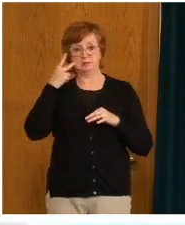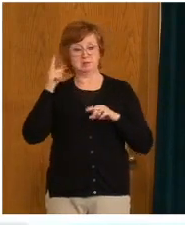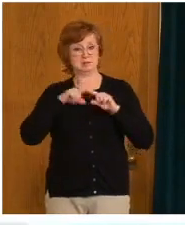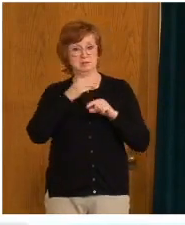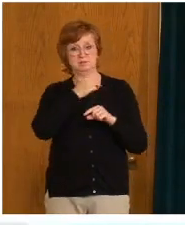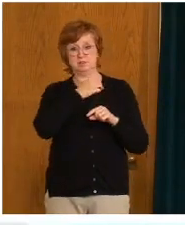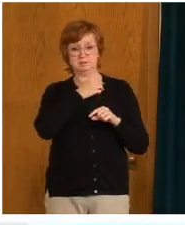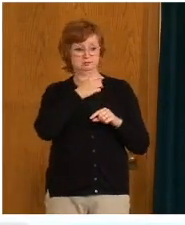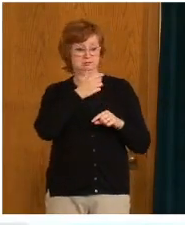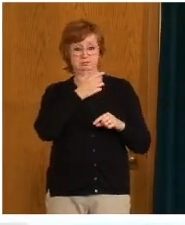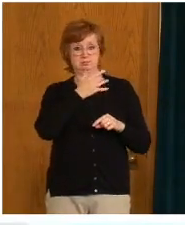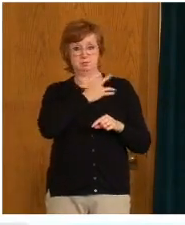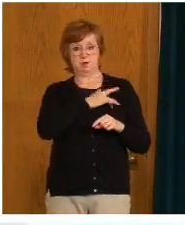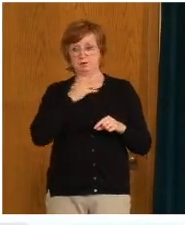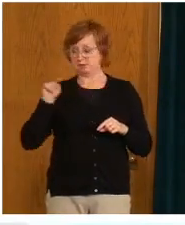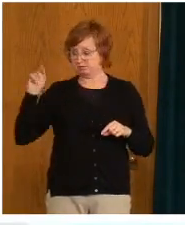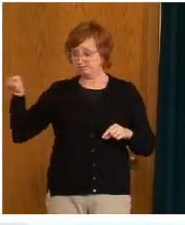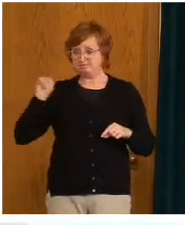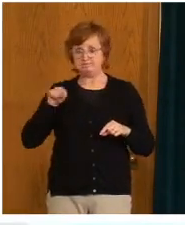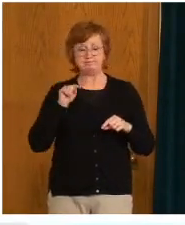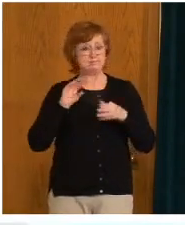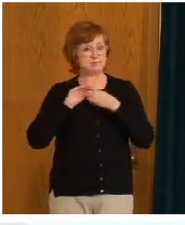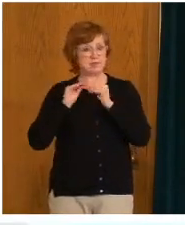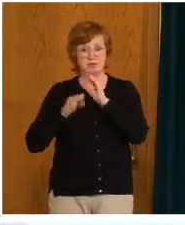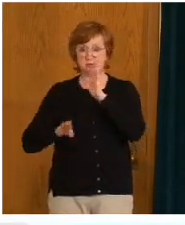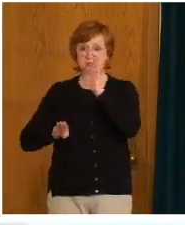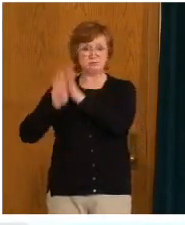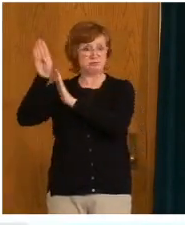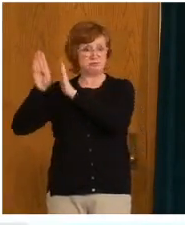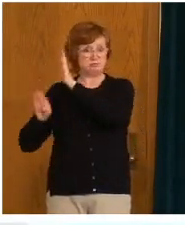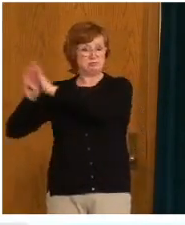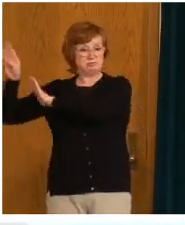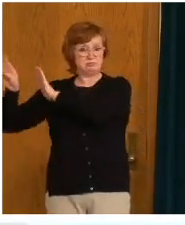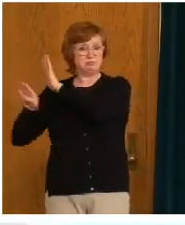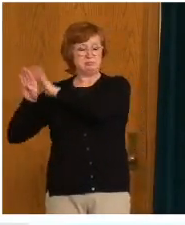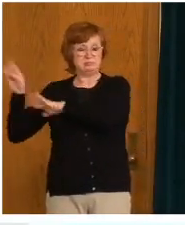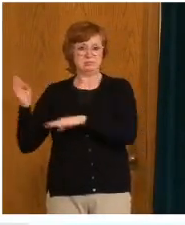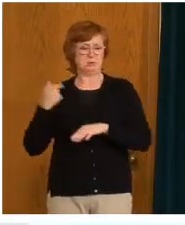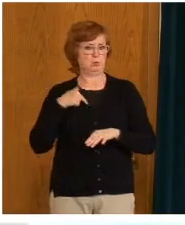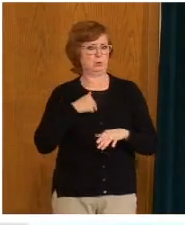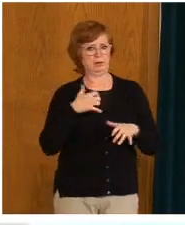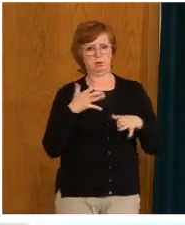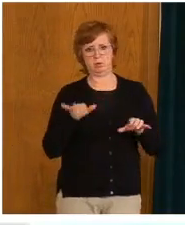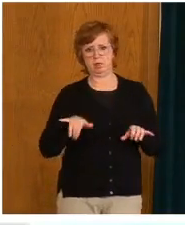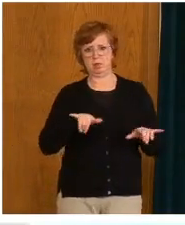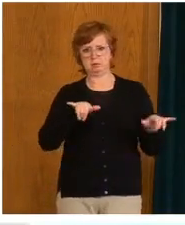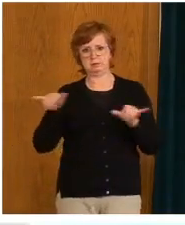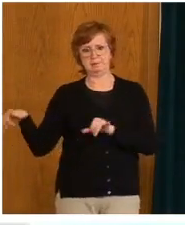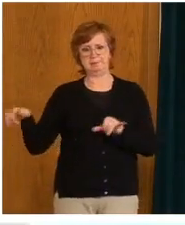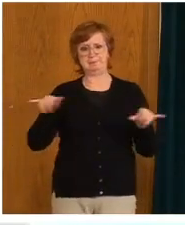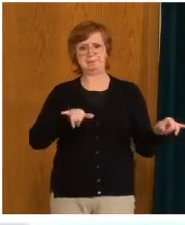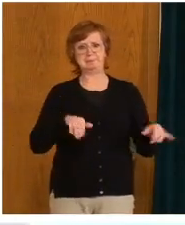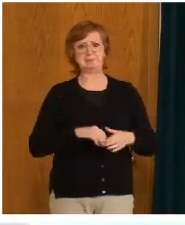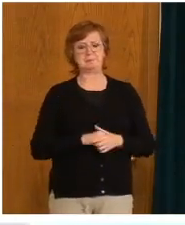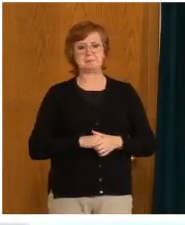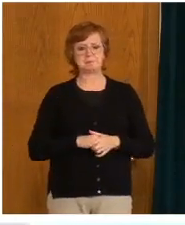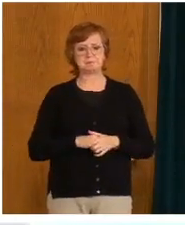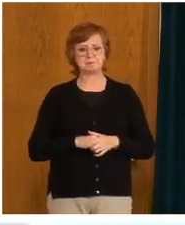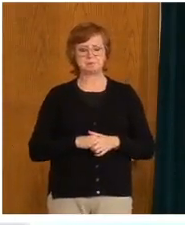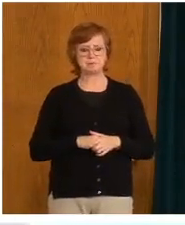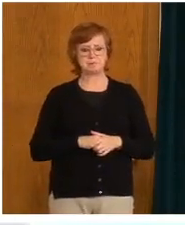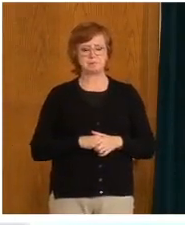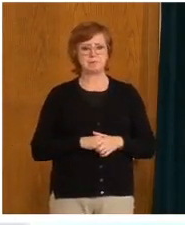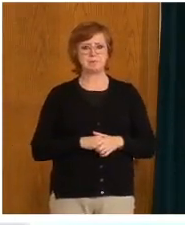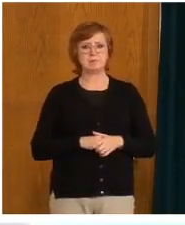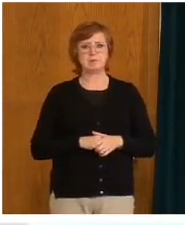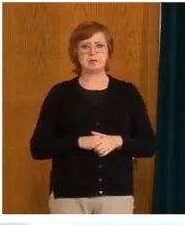if our vaccine uptake remains lower, especially in younger populations who are more likely to be socially active, out and about. So